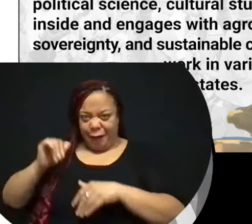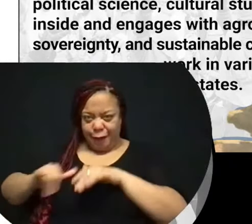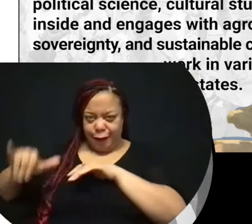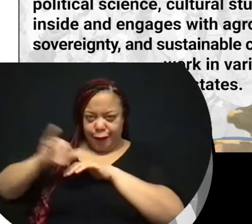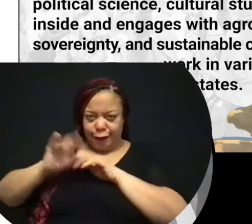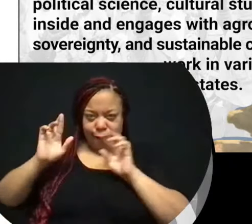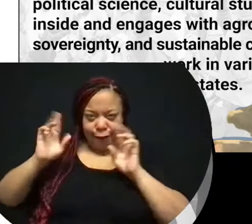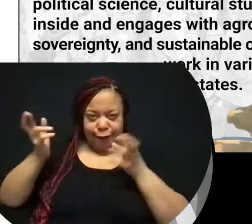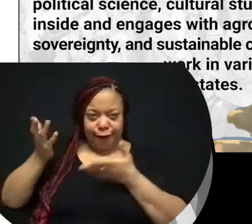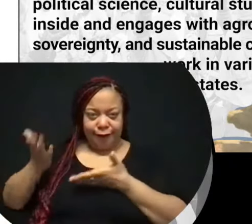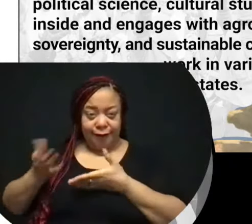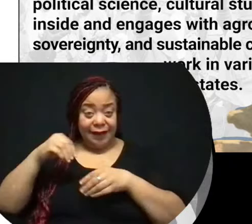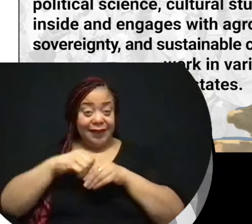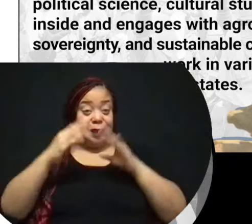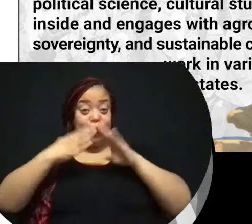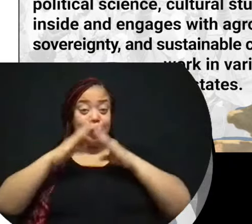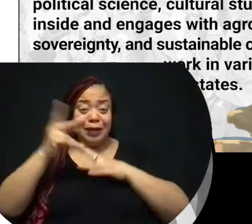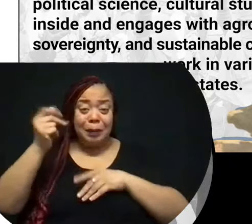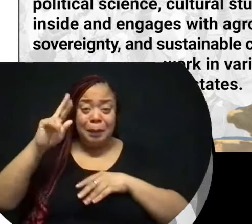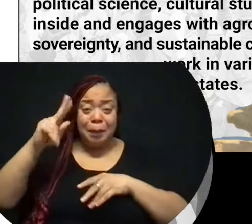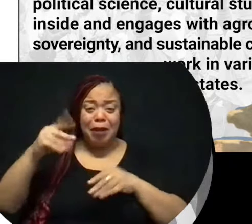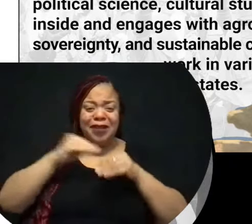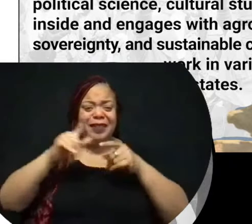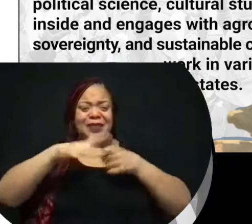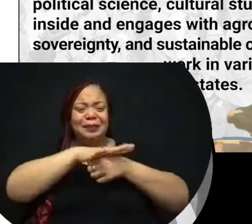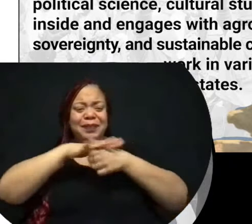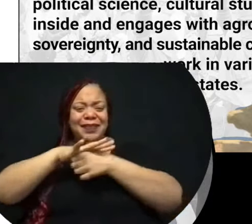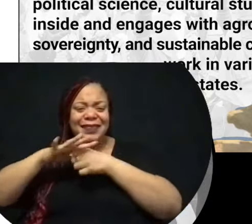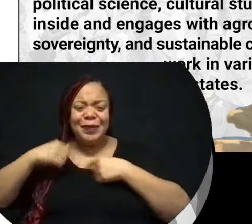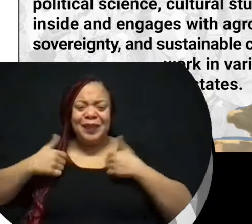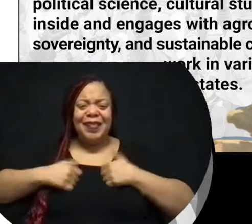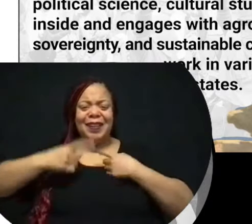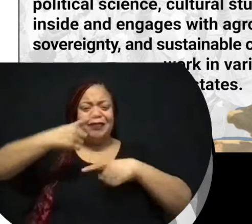better ways to steward land, you know what I mean,